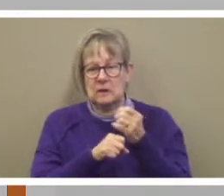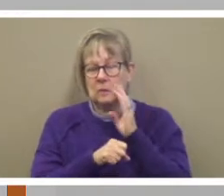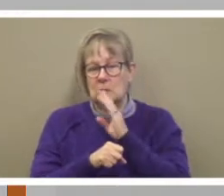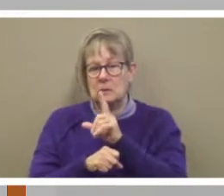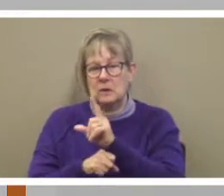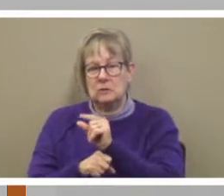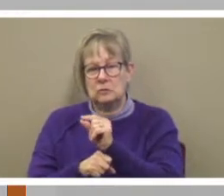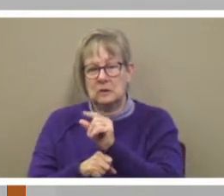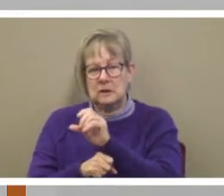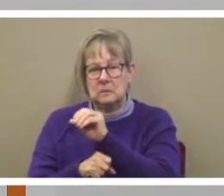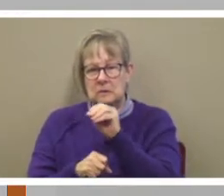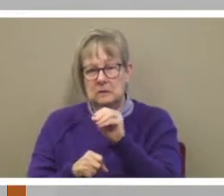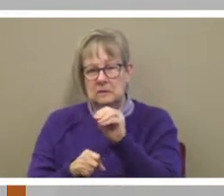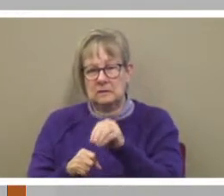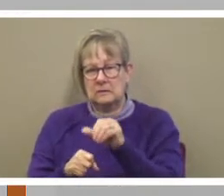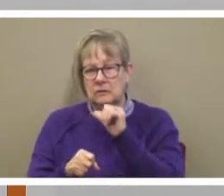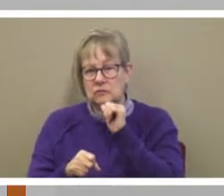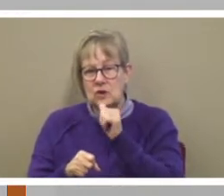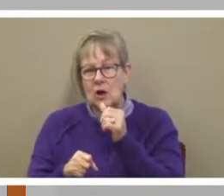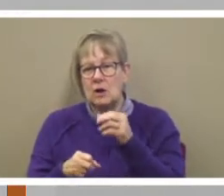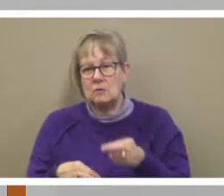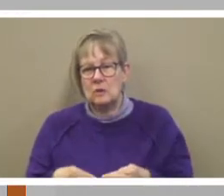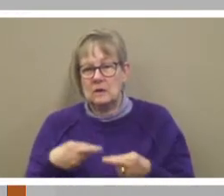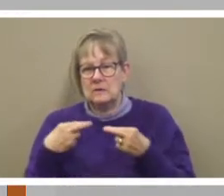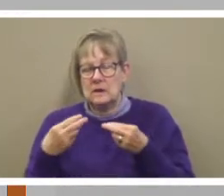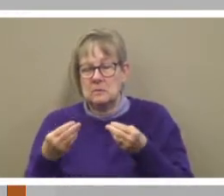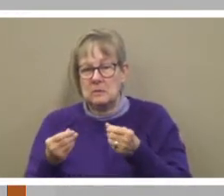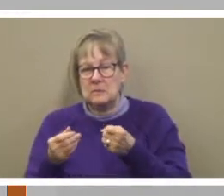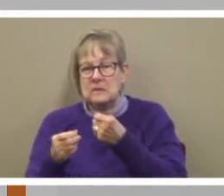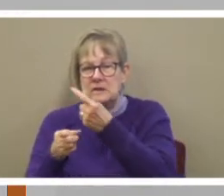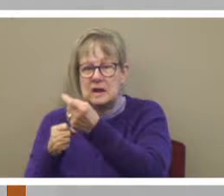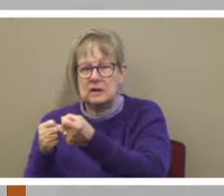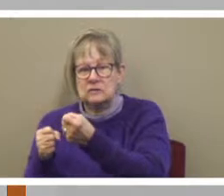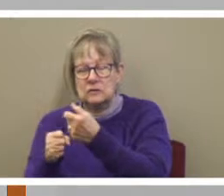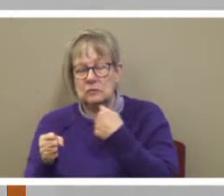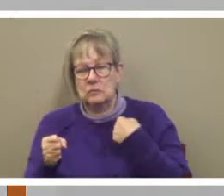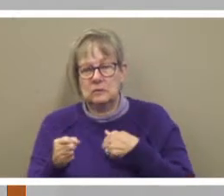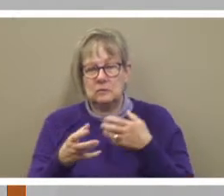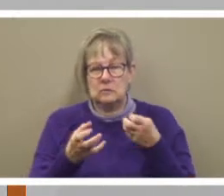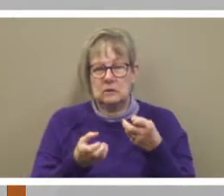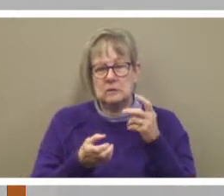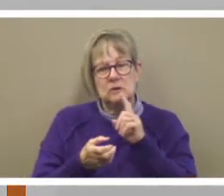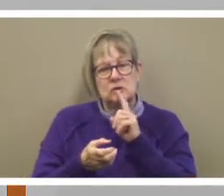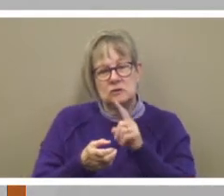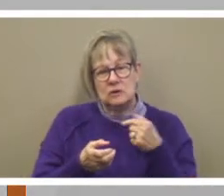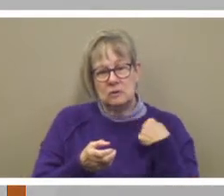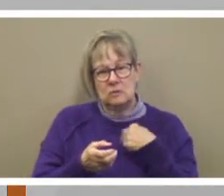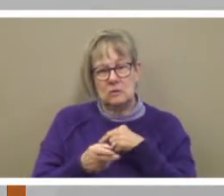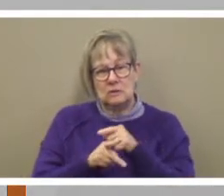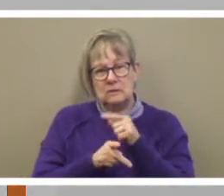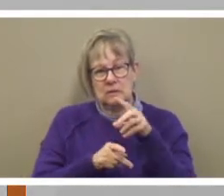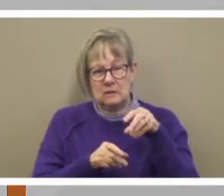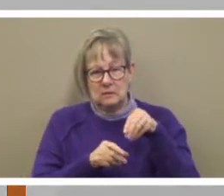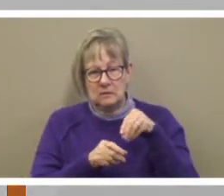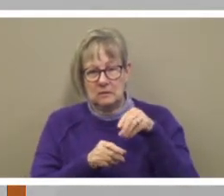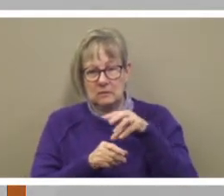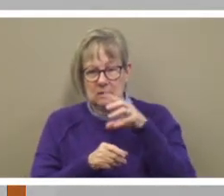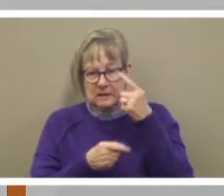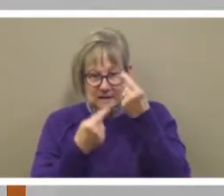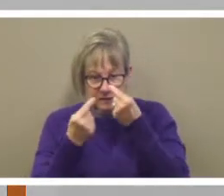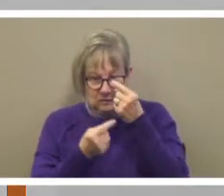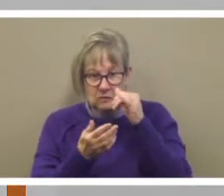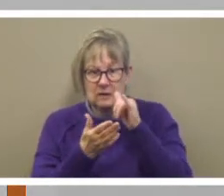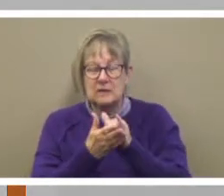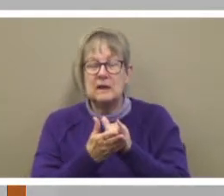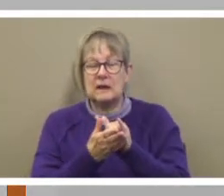for non-residential properties going to the next year. And so we want to make sure we're also taking that valuation